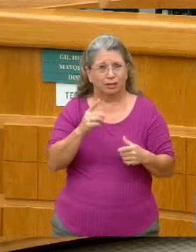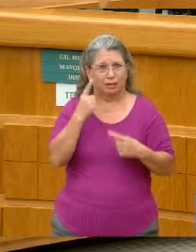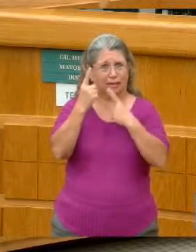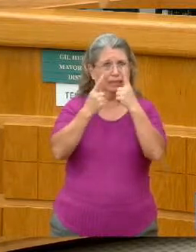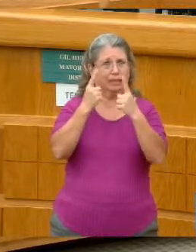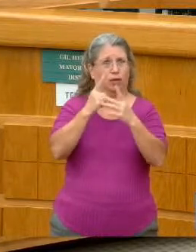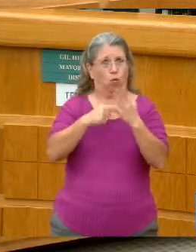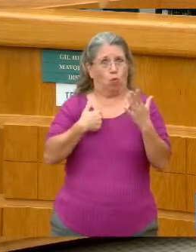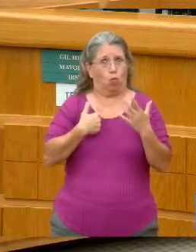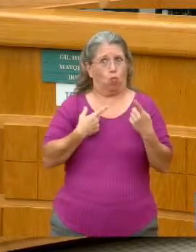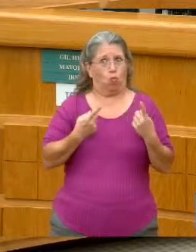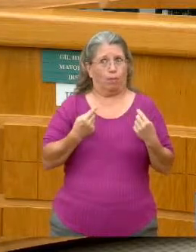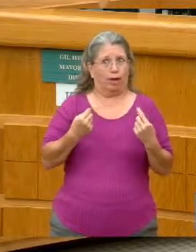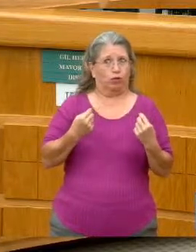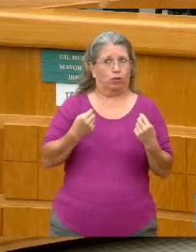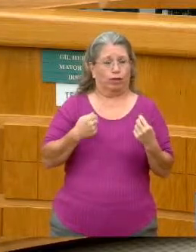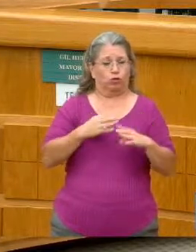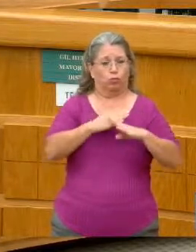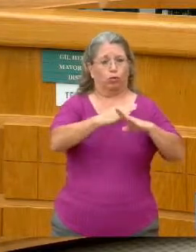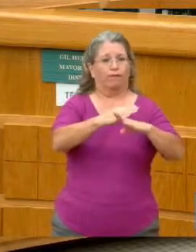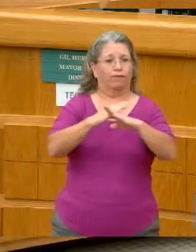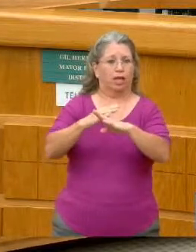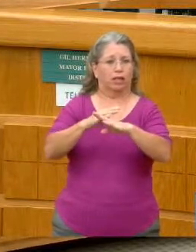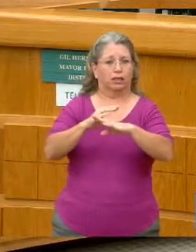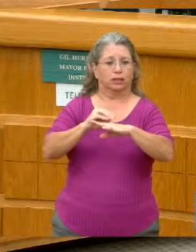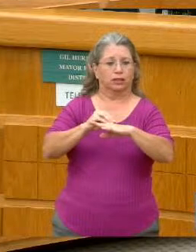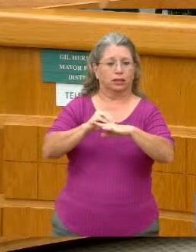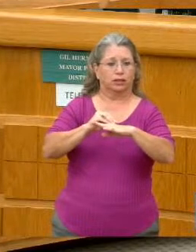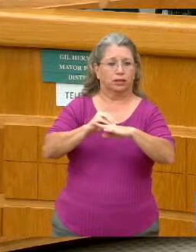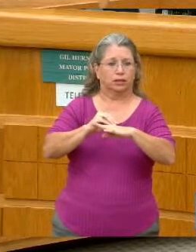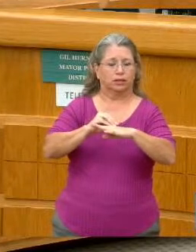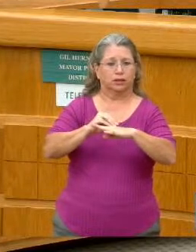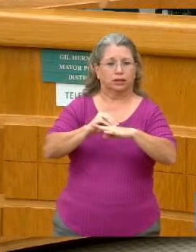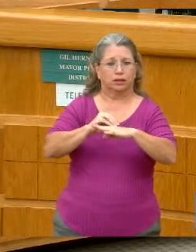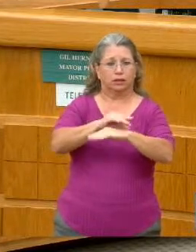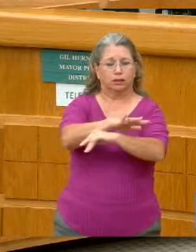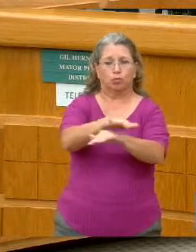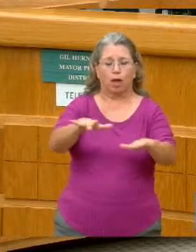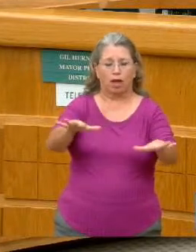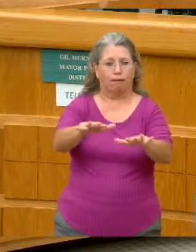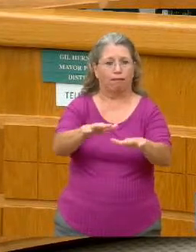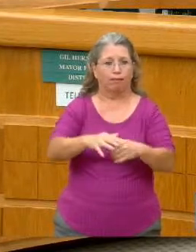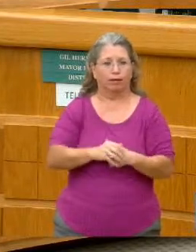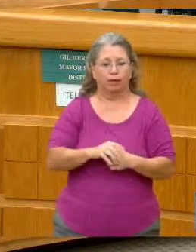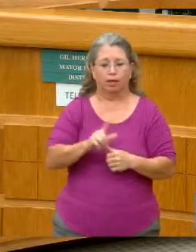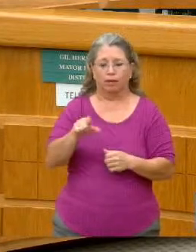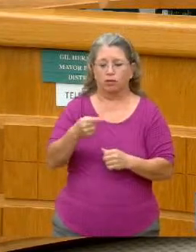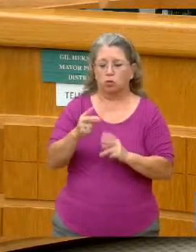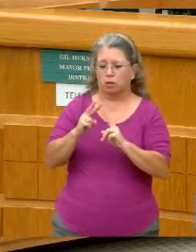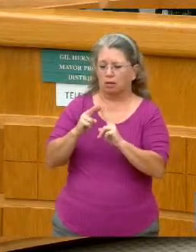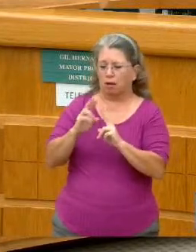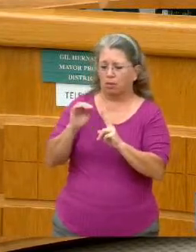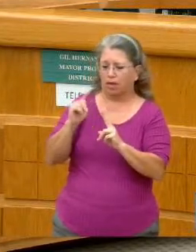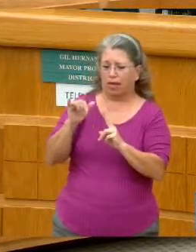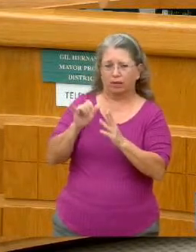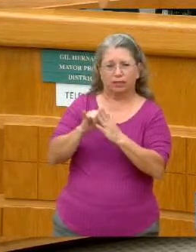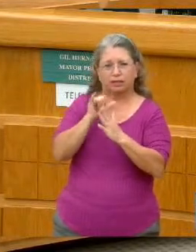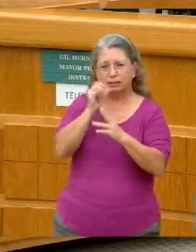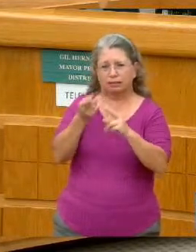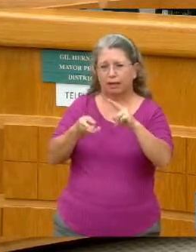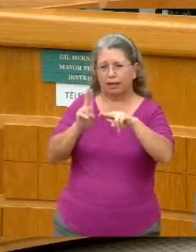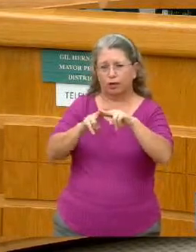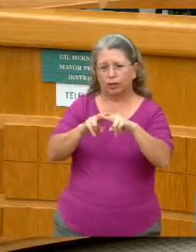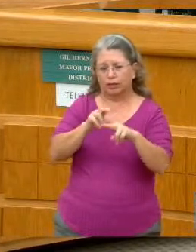engage in coming around other people. There's only a couple counties where they're not increasing: